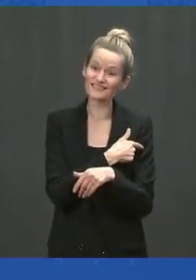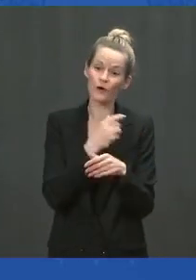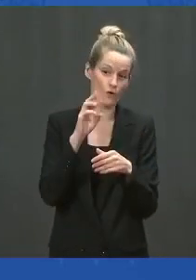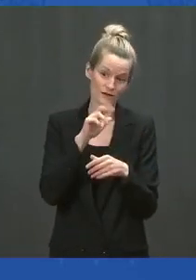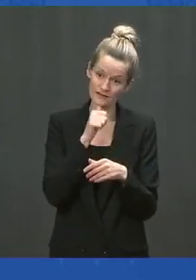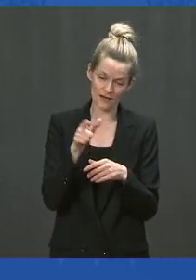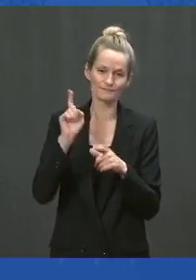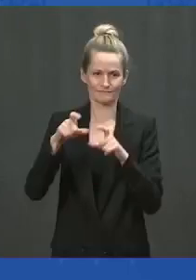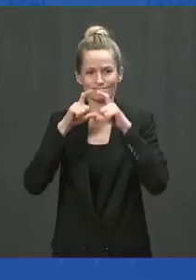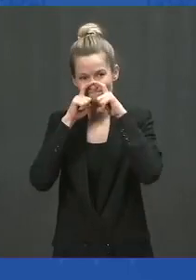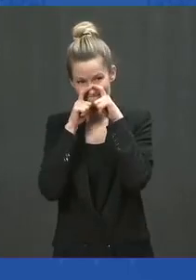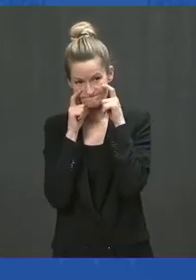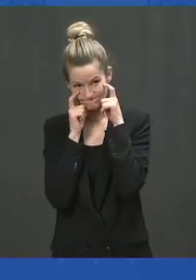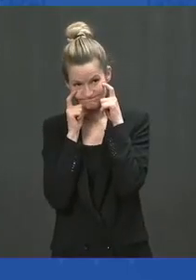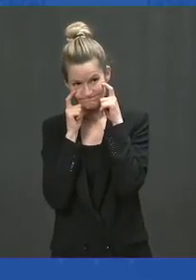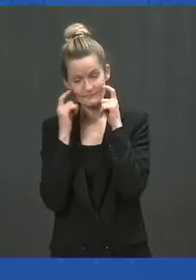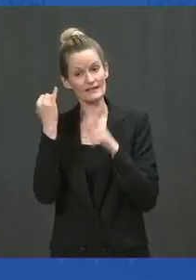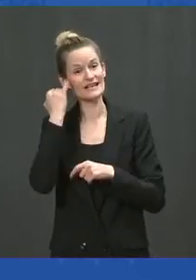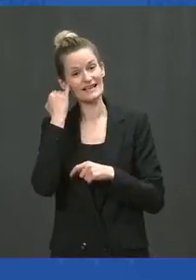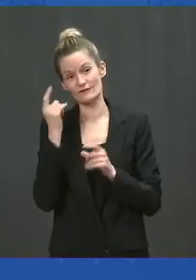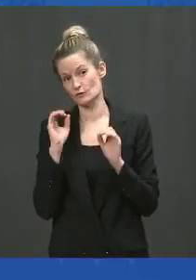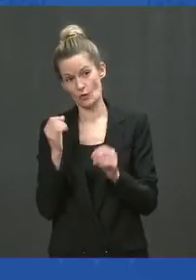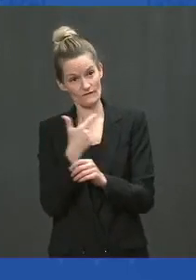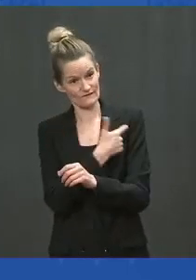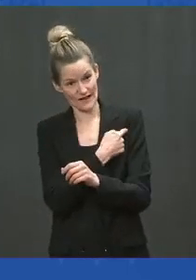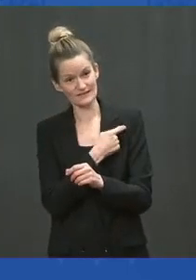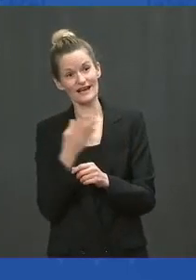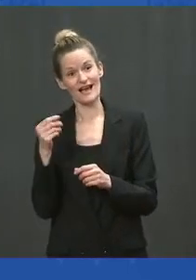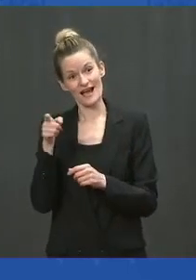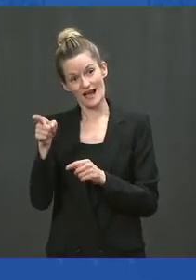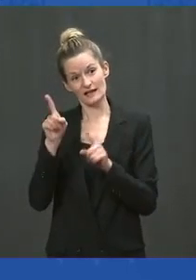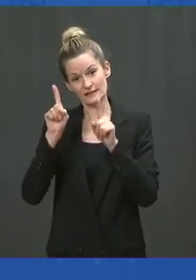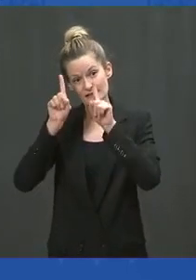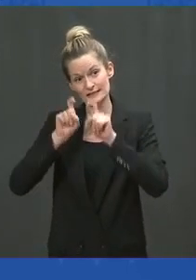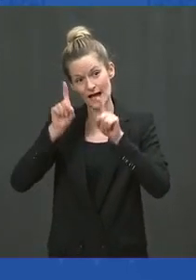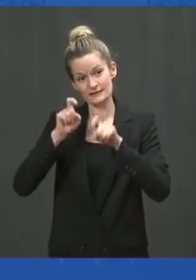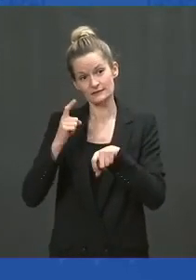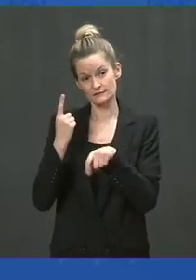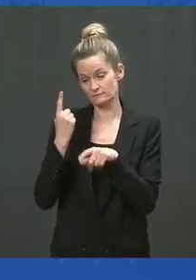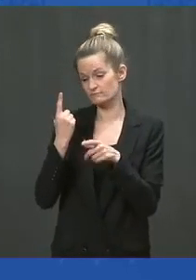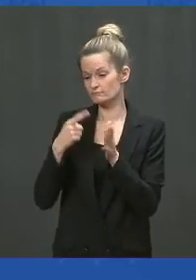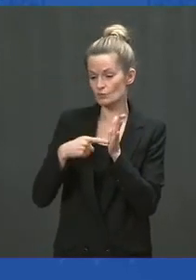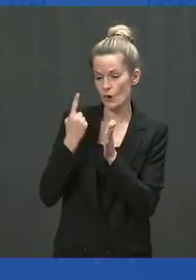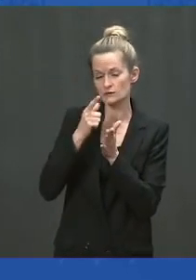socially distance, and generally will not be allowed to travel for work.